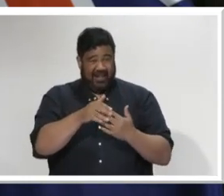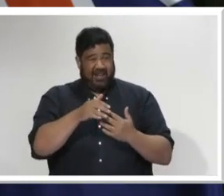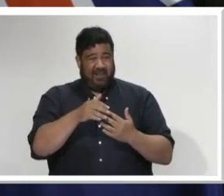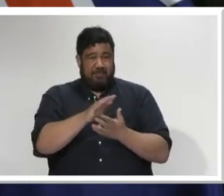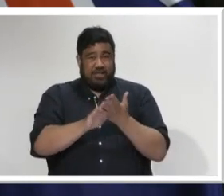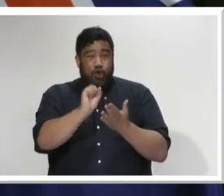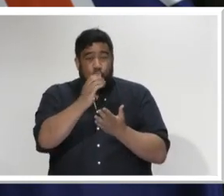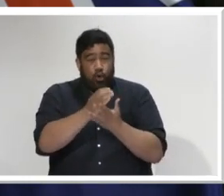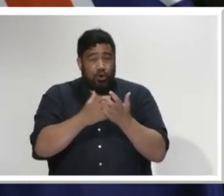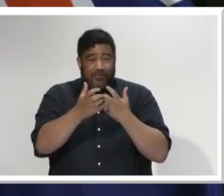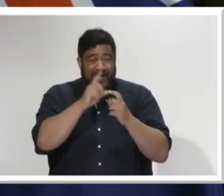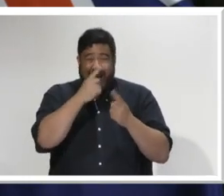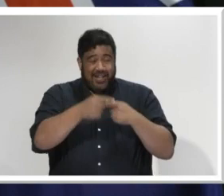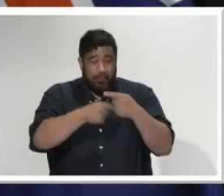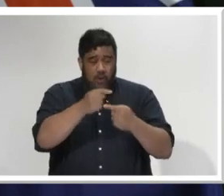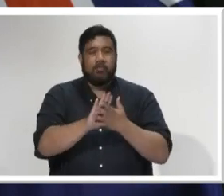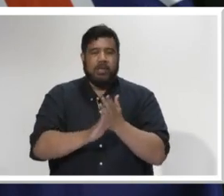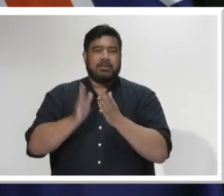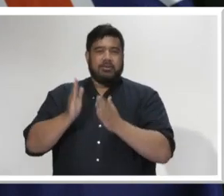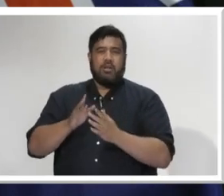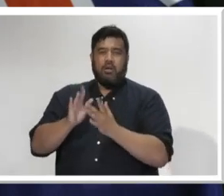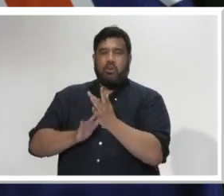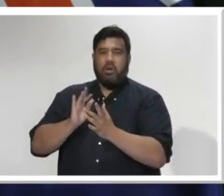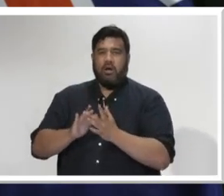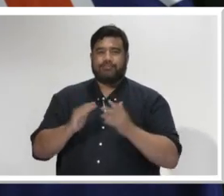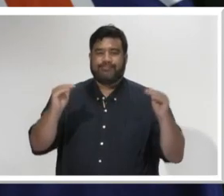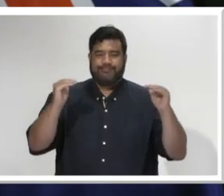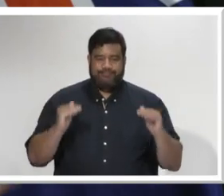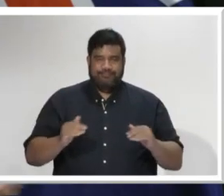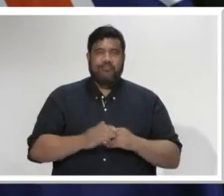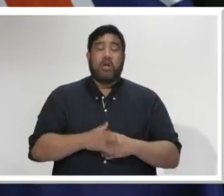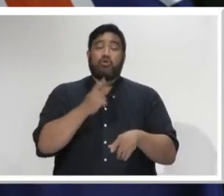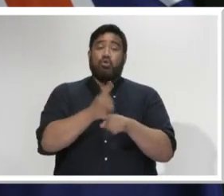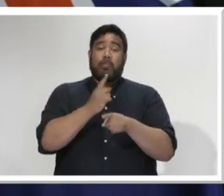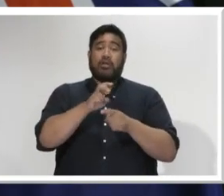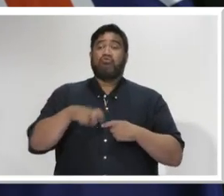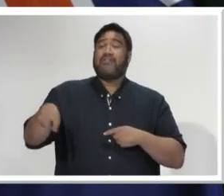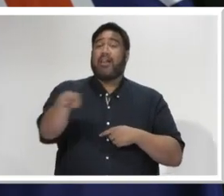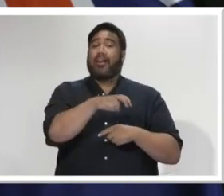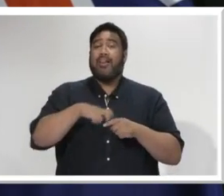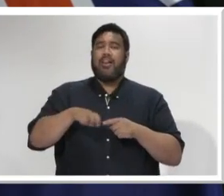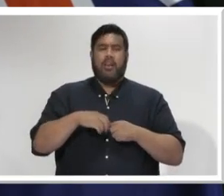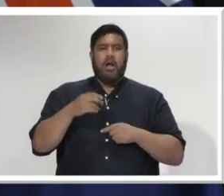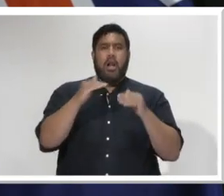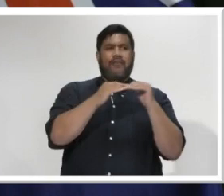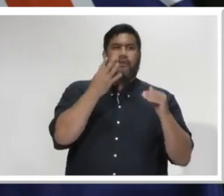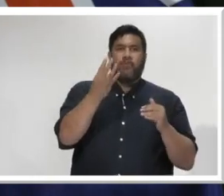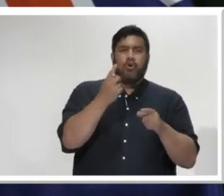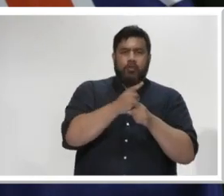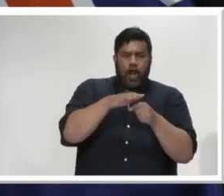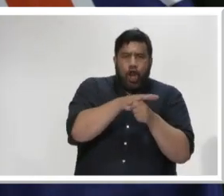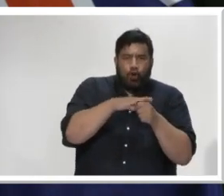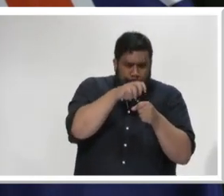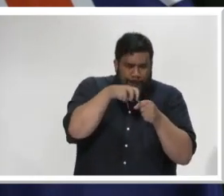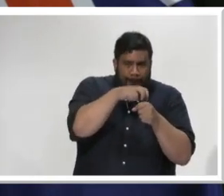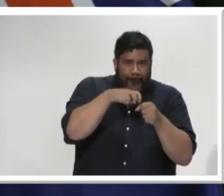Travel restrictions remain. Previously, we have talked about keeping it local. At level 3, we will ask that you